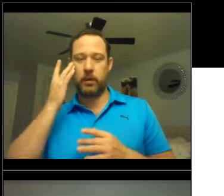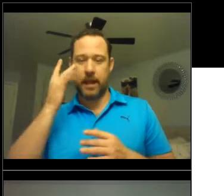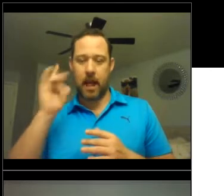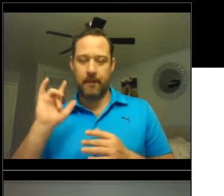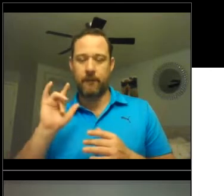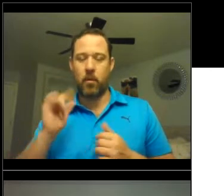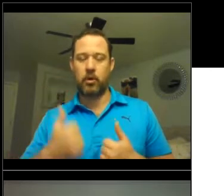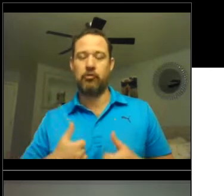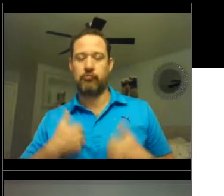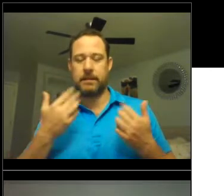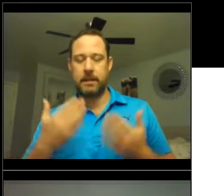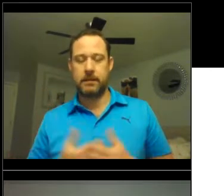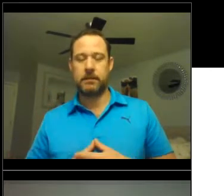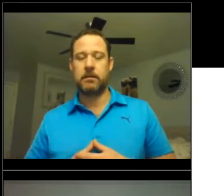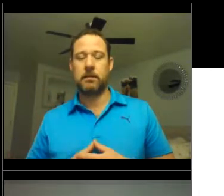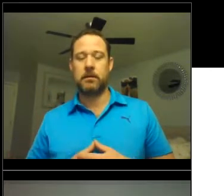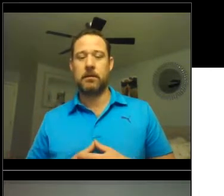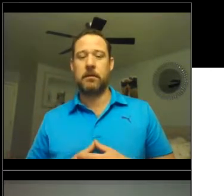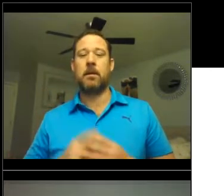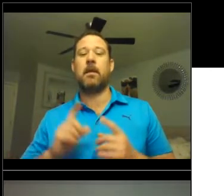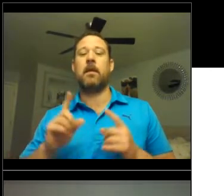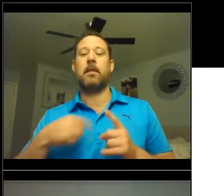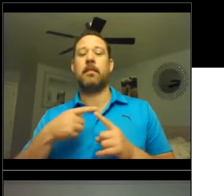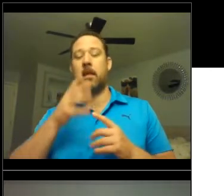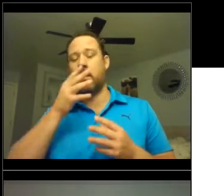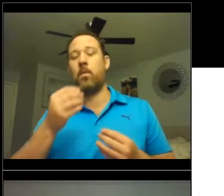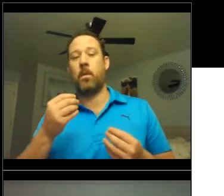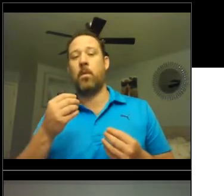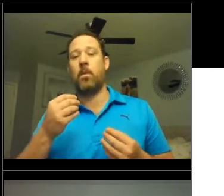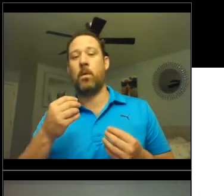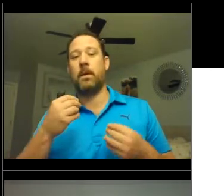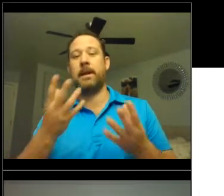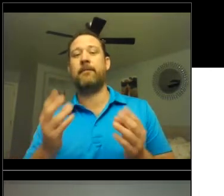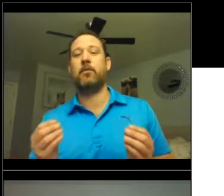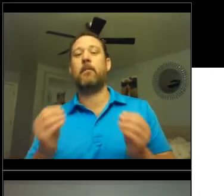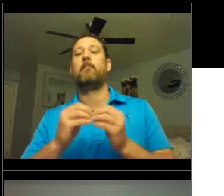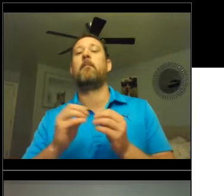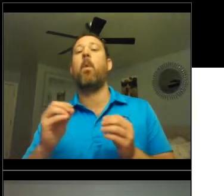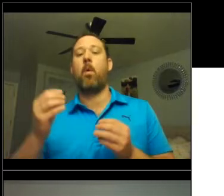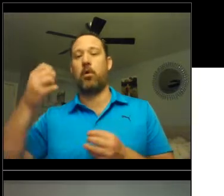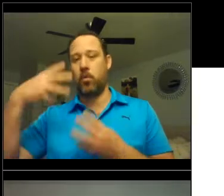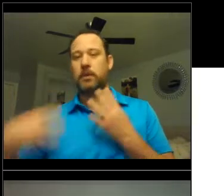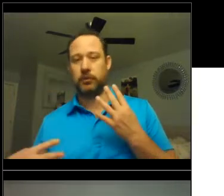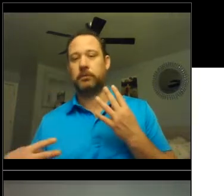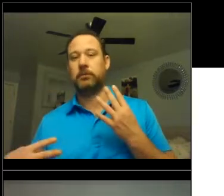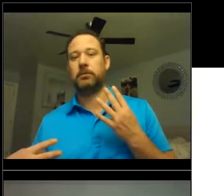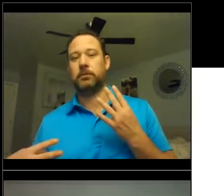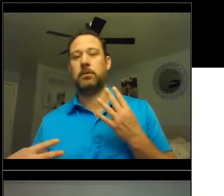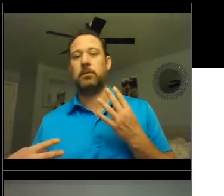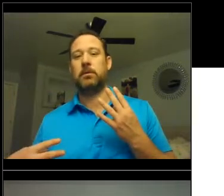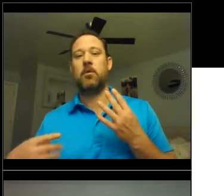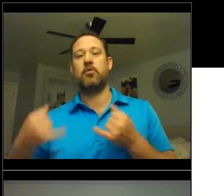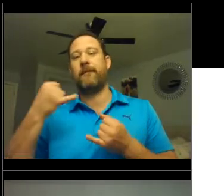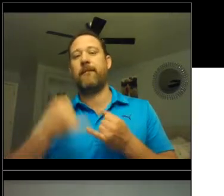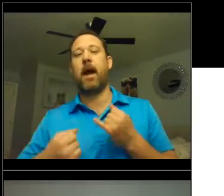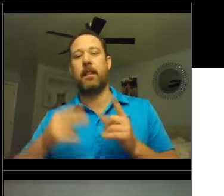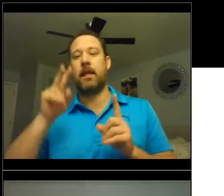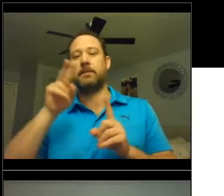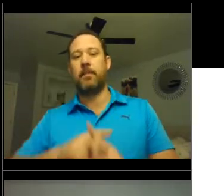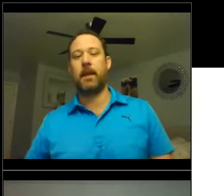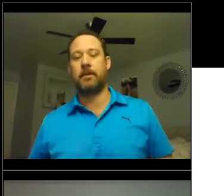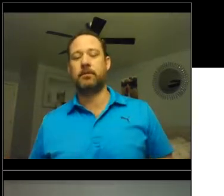residents, then it will give you more questions to fill out and to finalize the